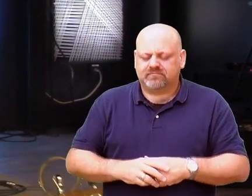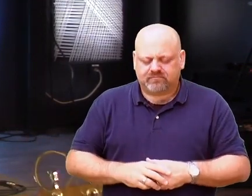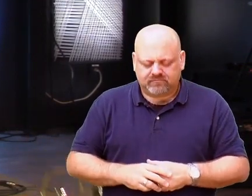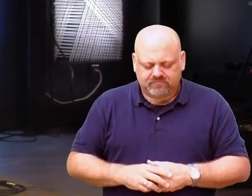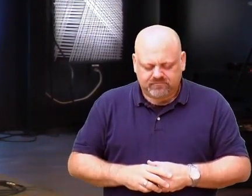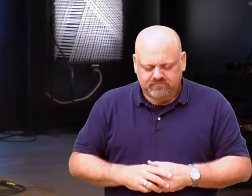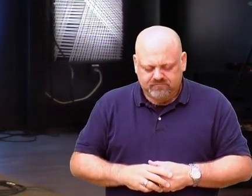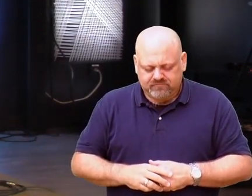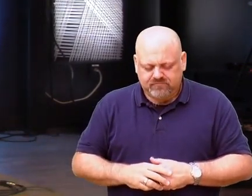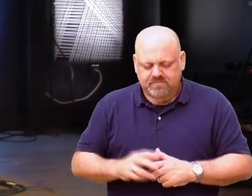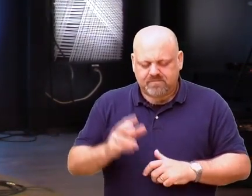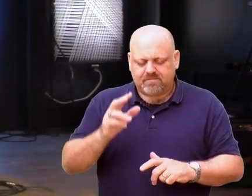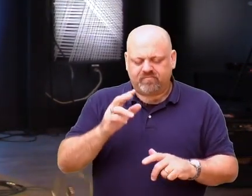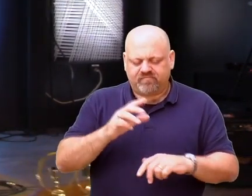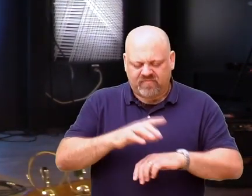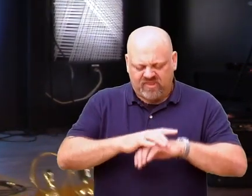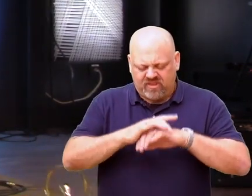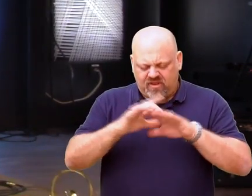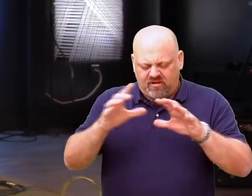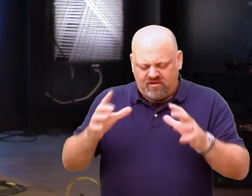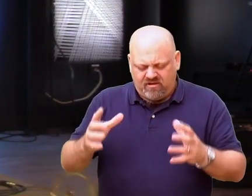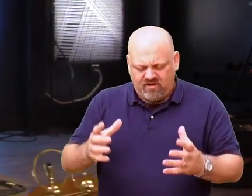Lord.